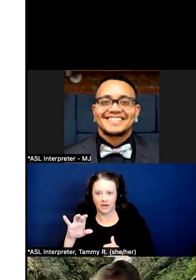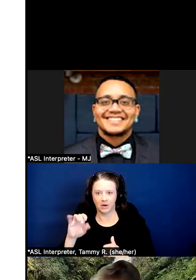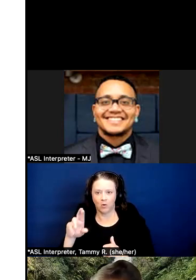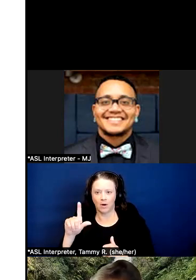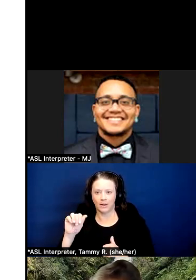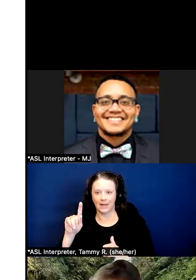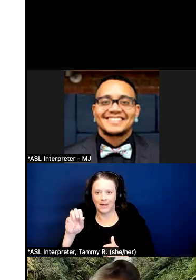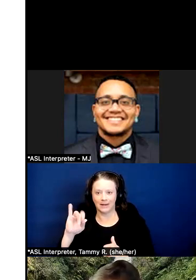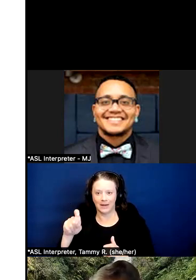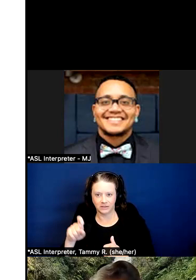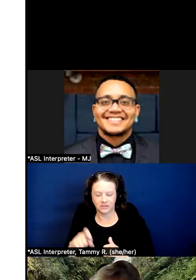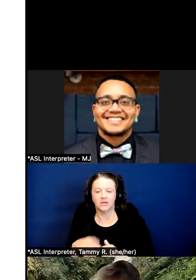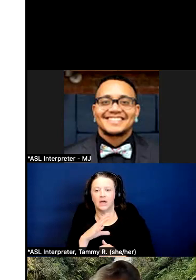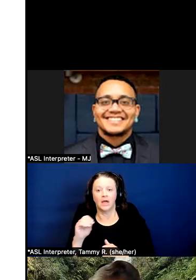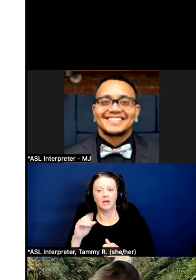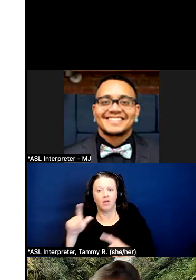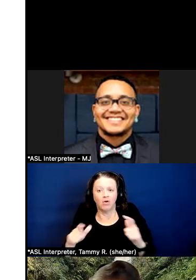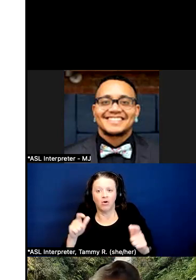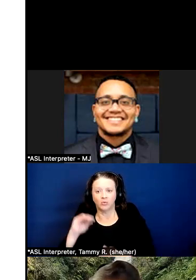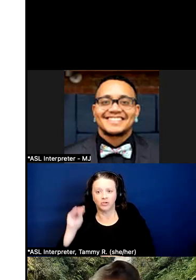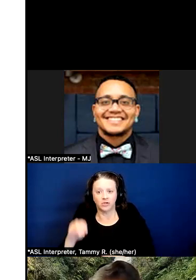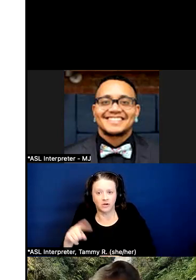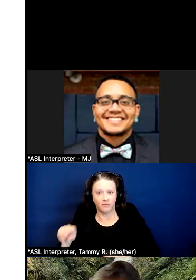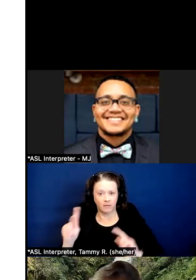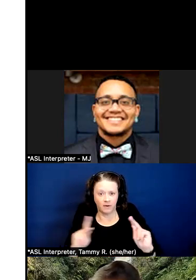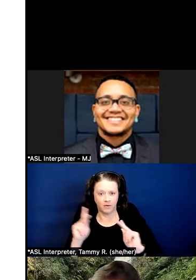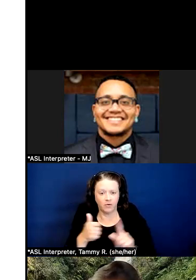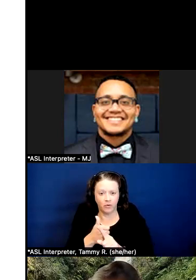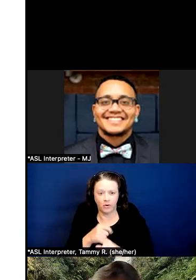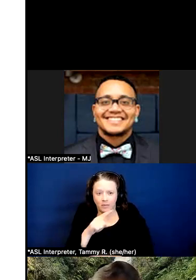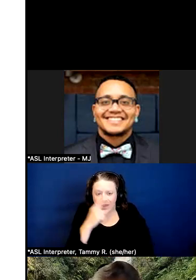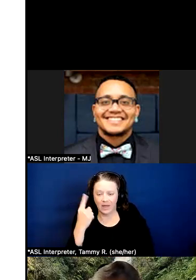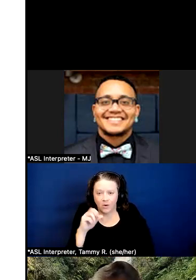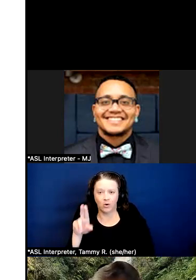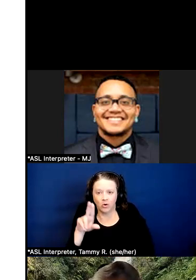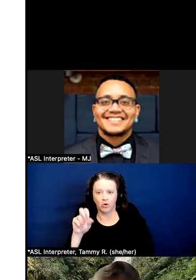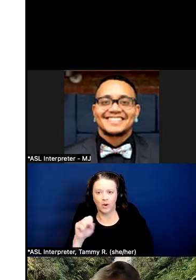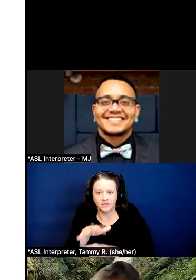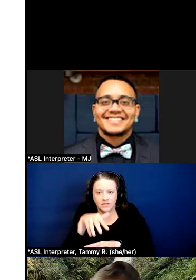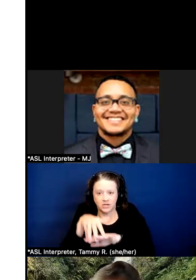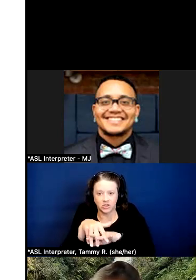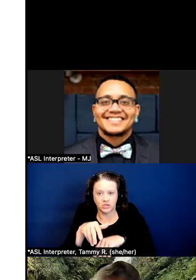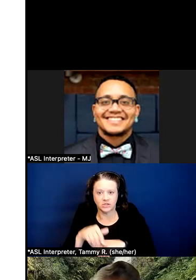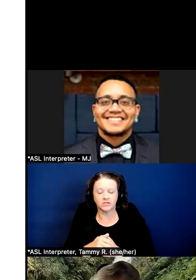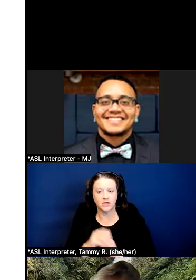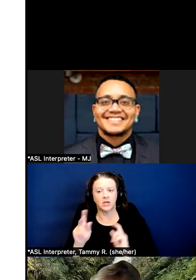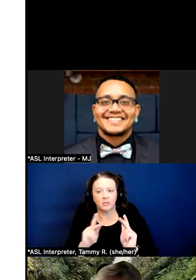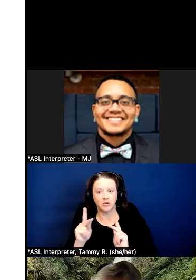and a fairly large percentage of people who were Black or US Indigenous.